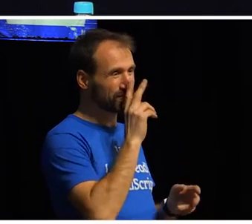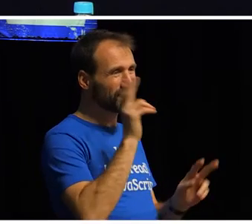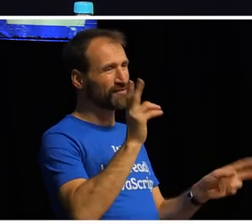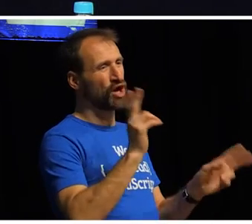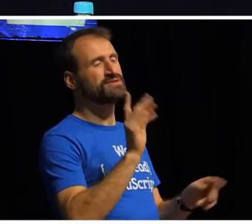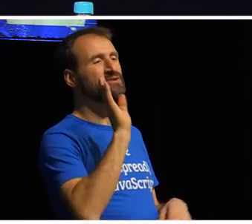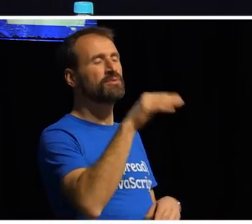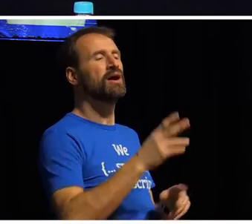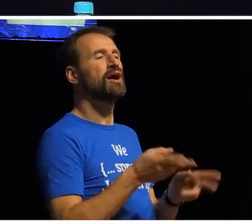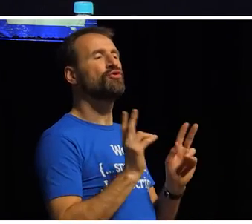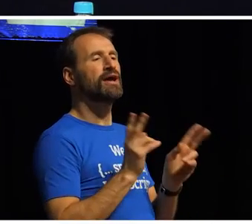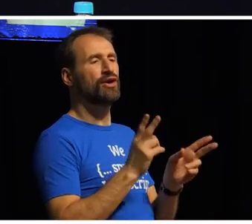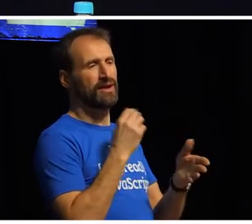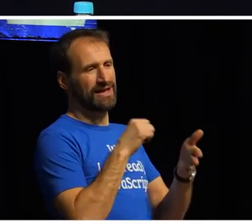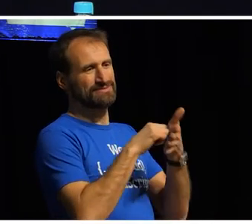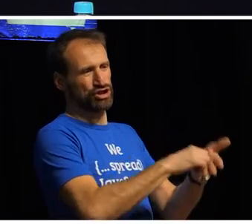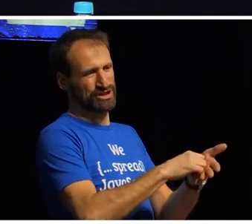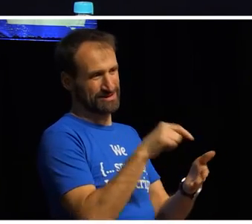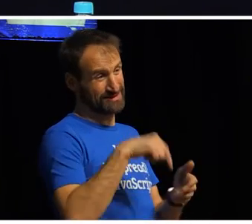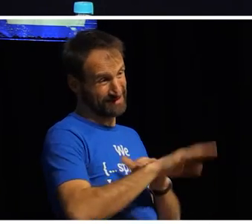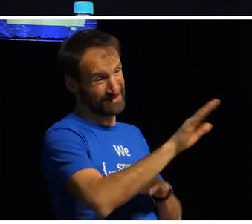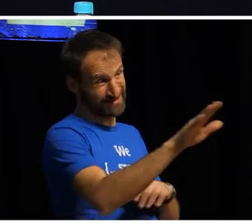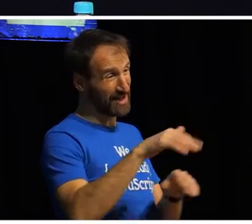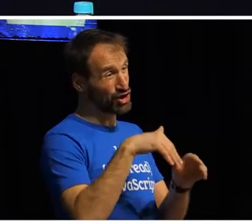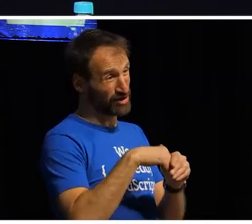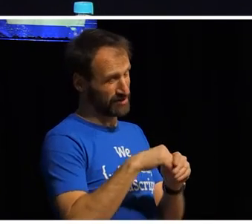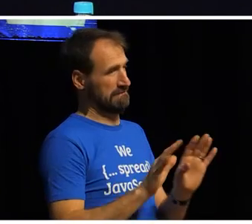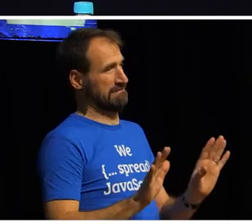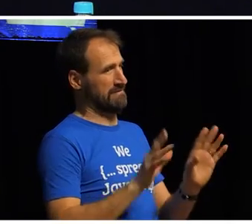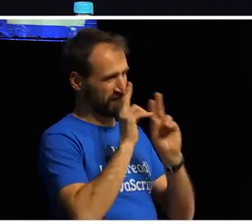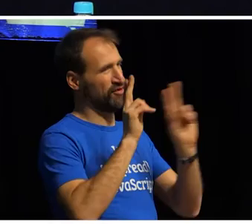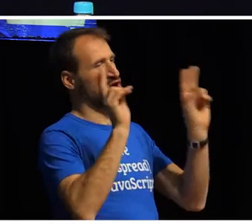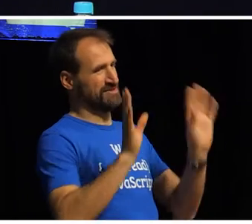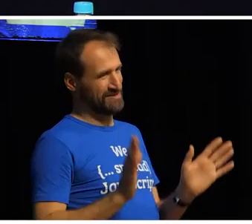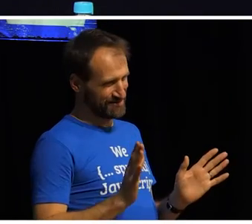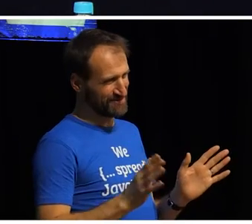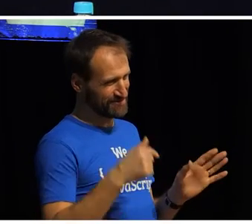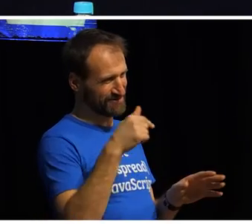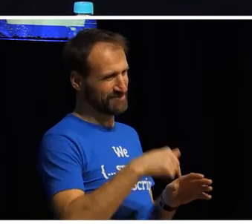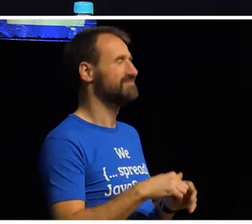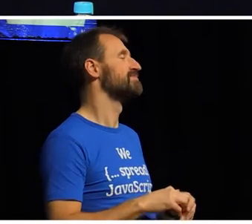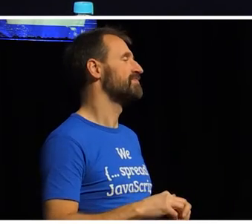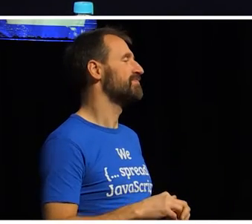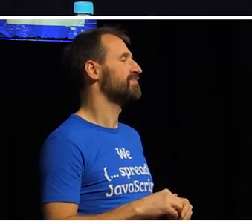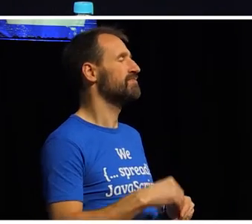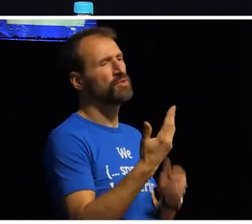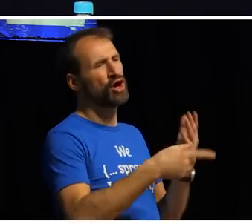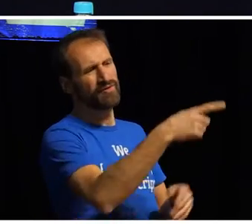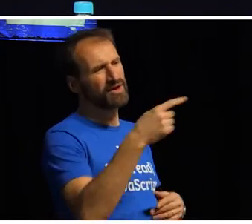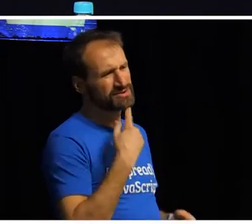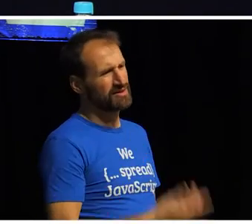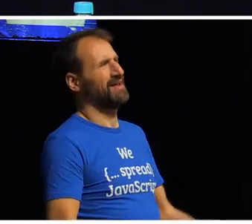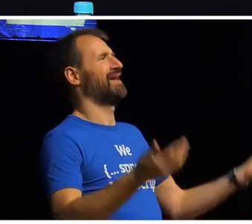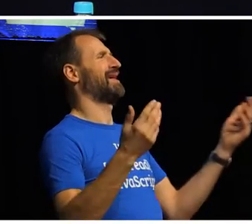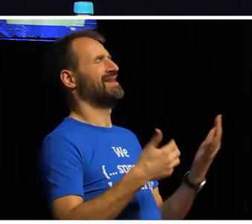regular expressions both in your content and in code overall and now in this case you might say hey this is sixty